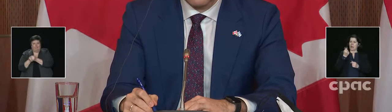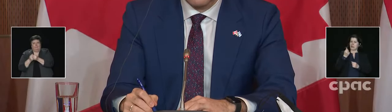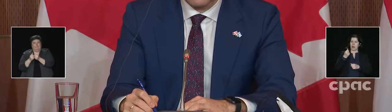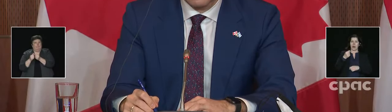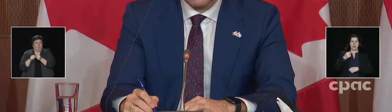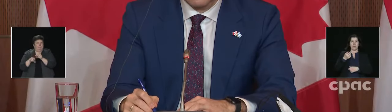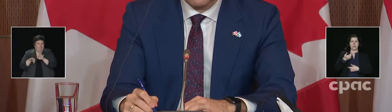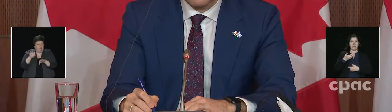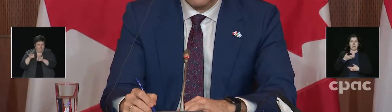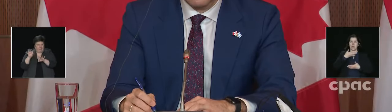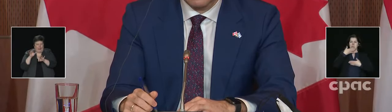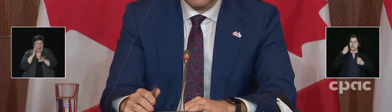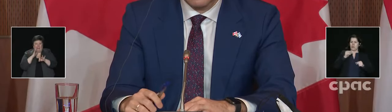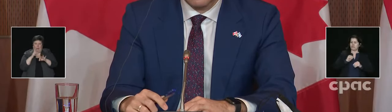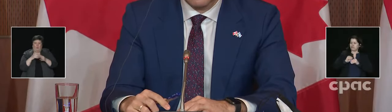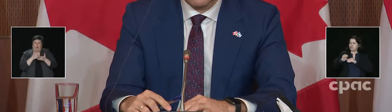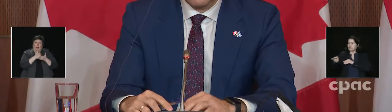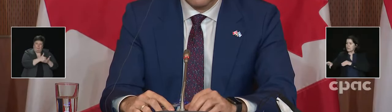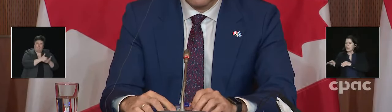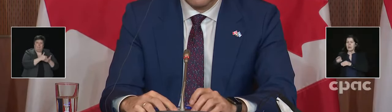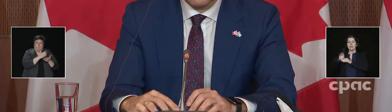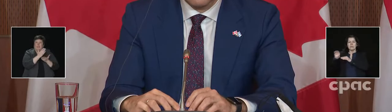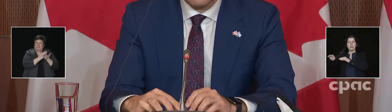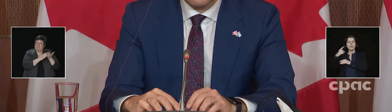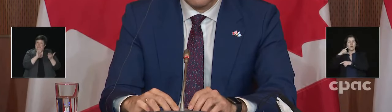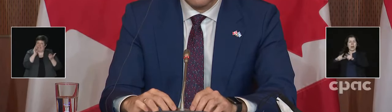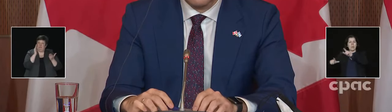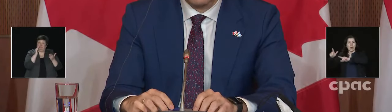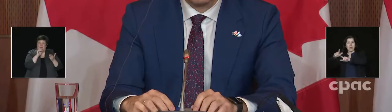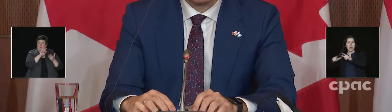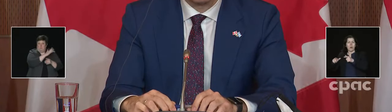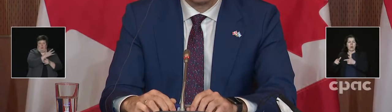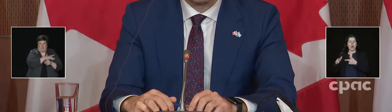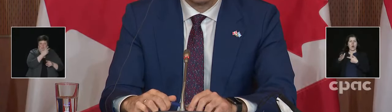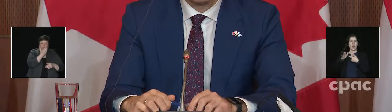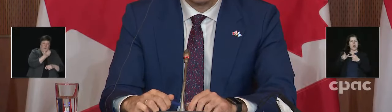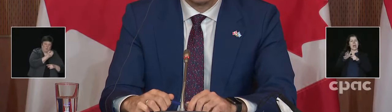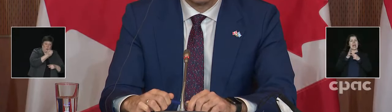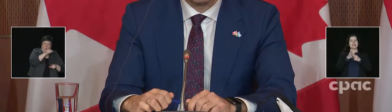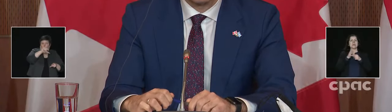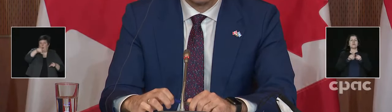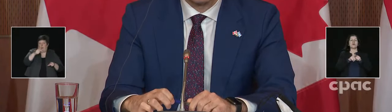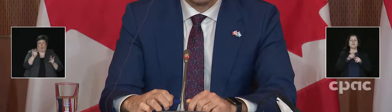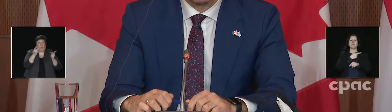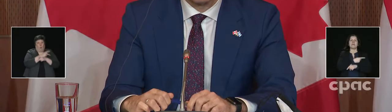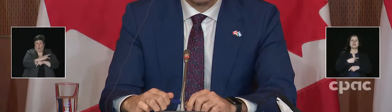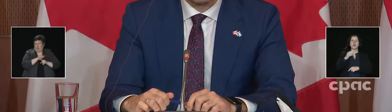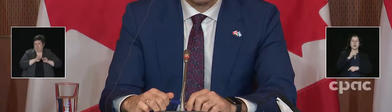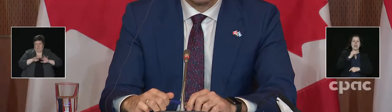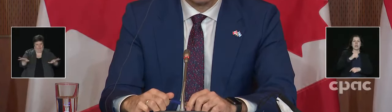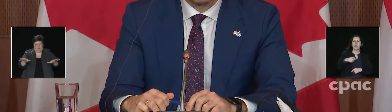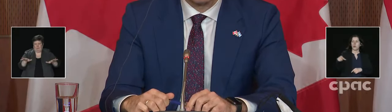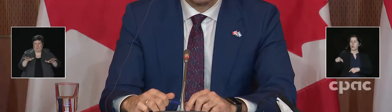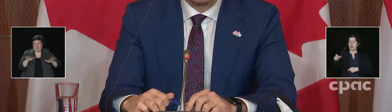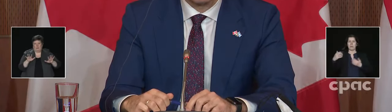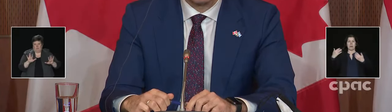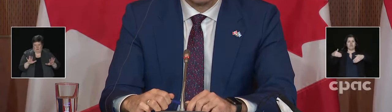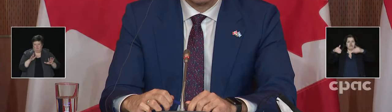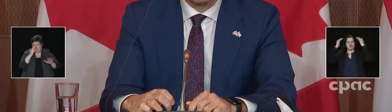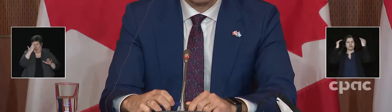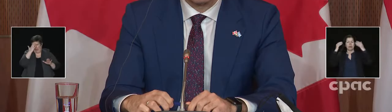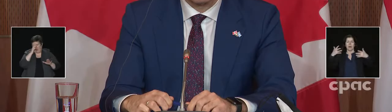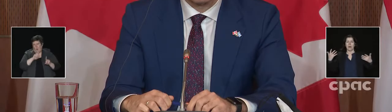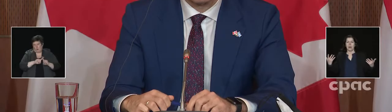provinces such as maybe Ontario and Quebec that are overburdened. I wonder what you think of that logic. I understand there's different jurisdictions,